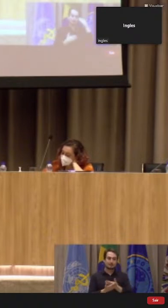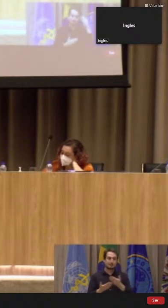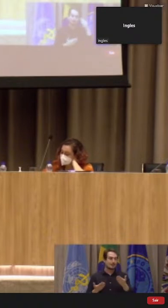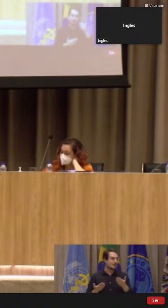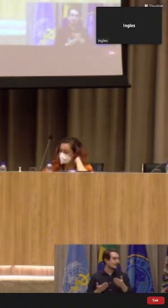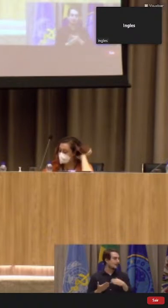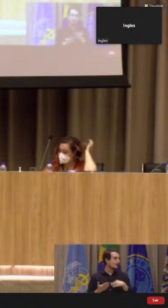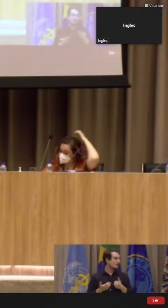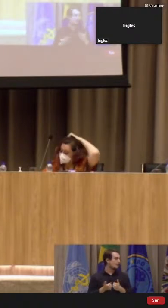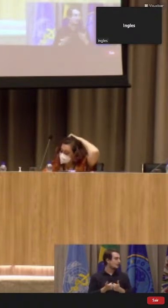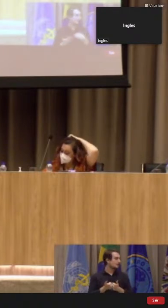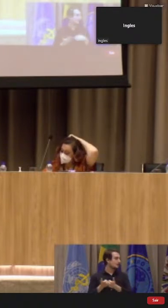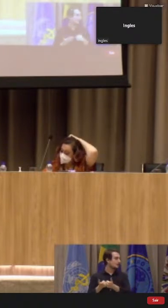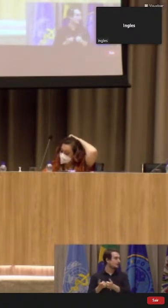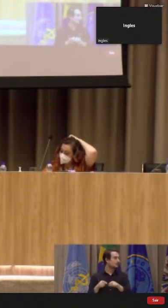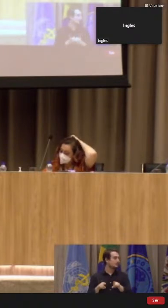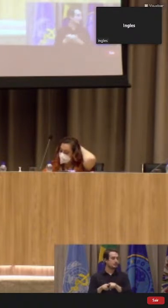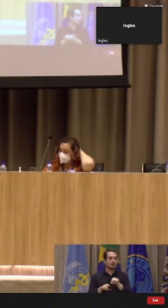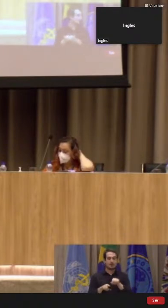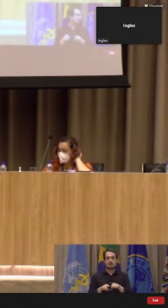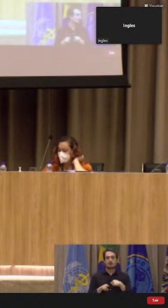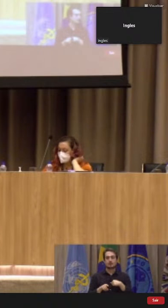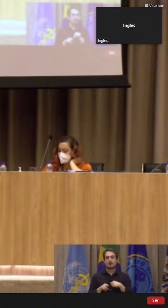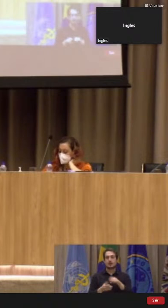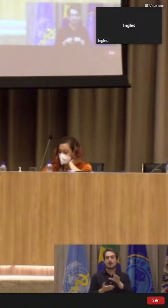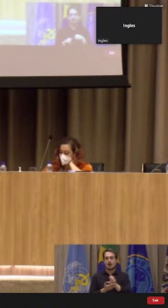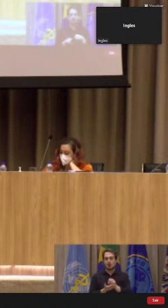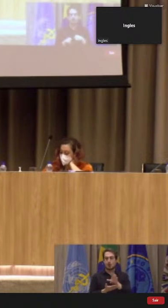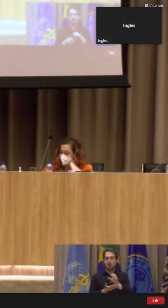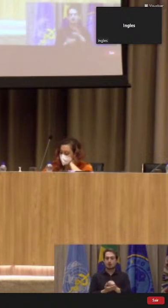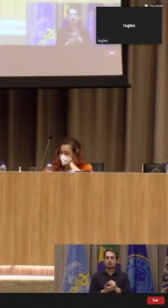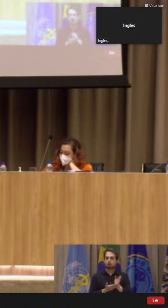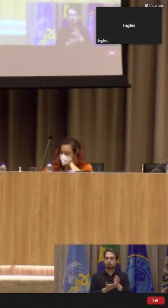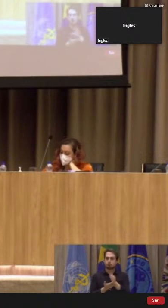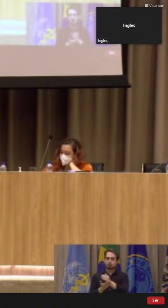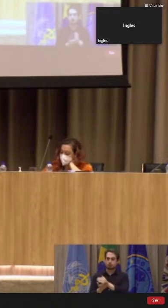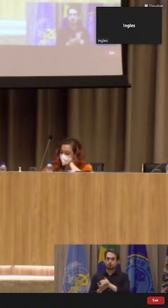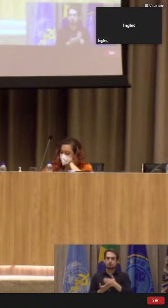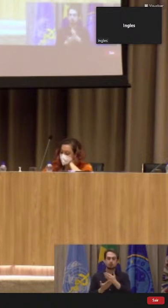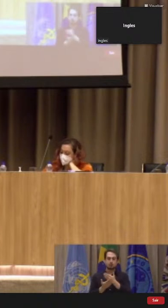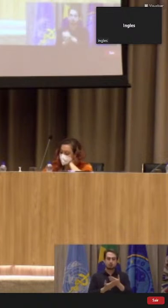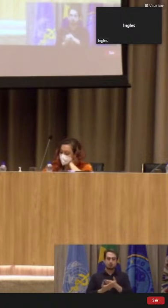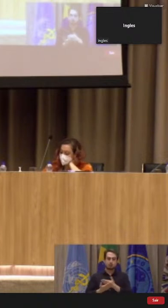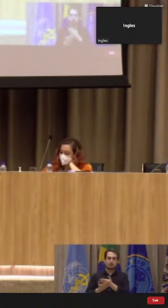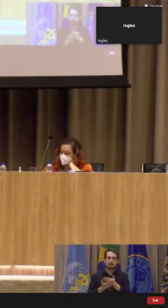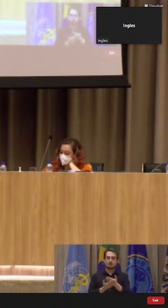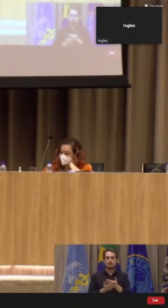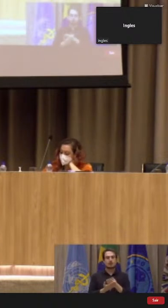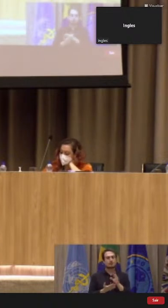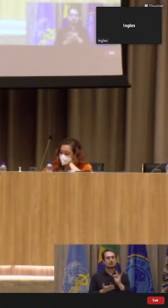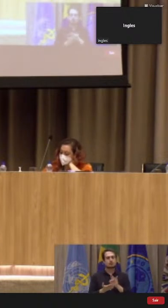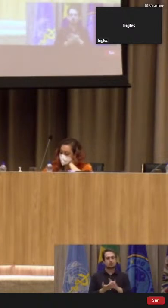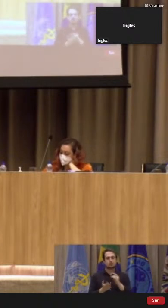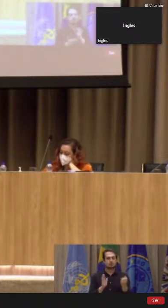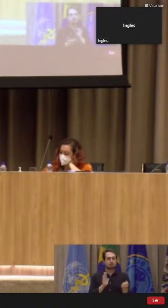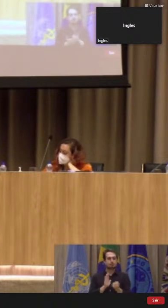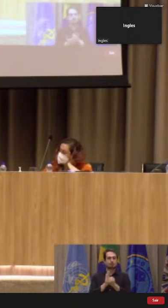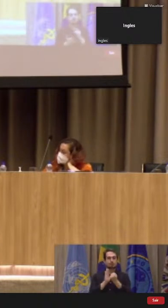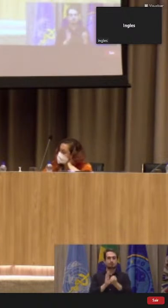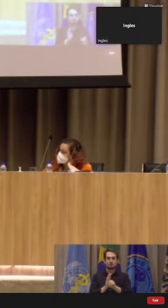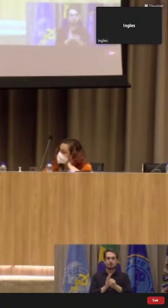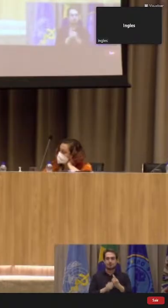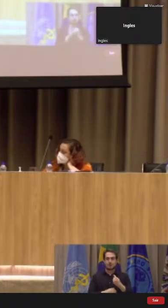OMS has conducted with great wonder this study, and